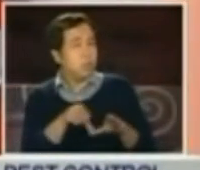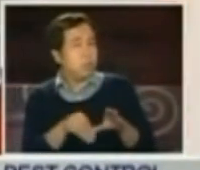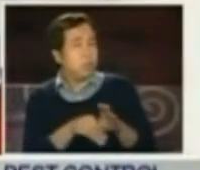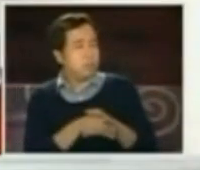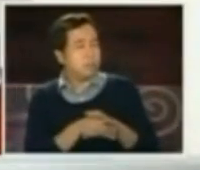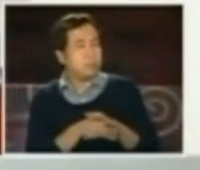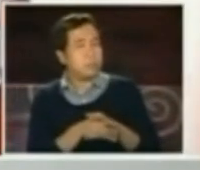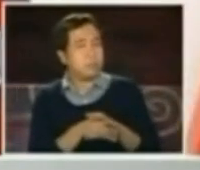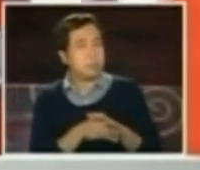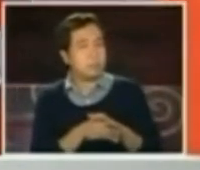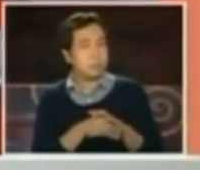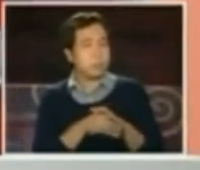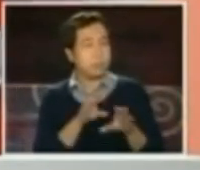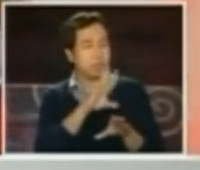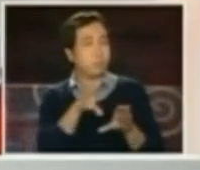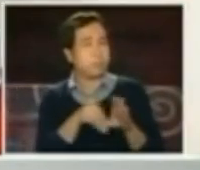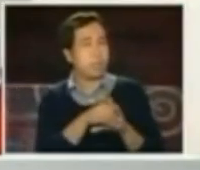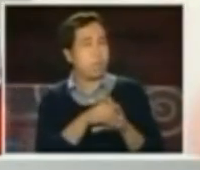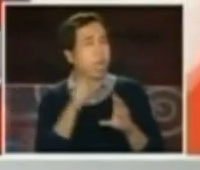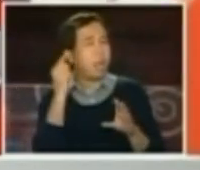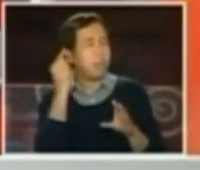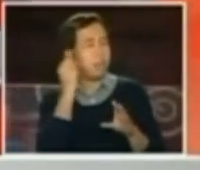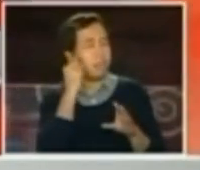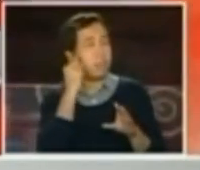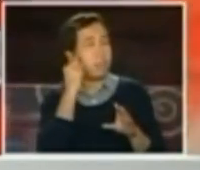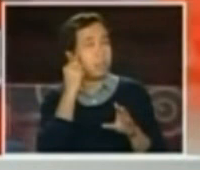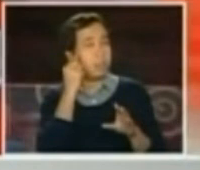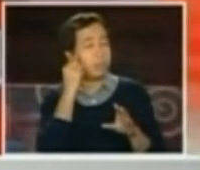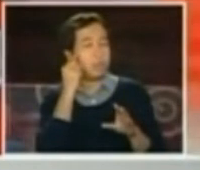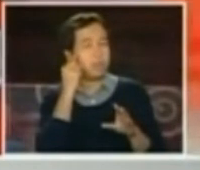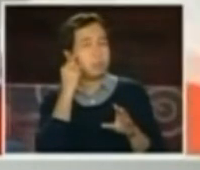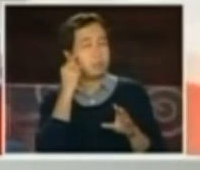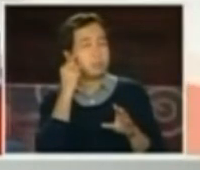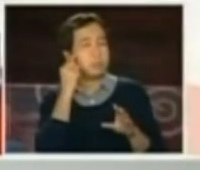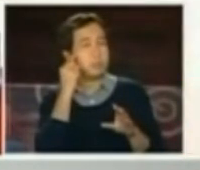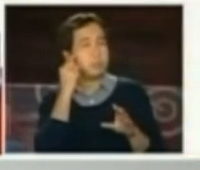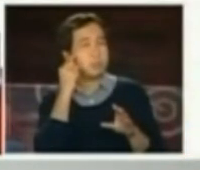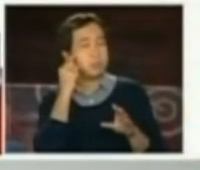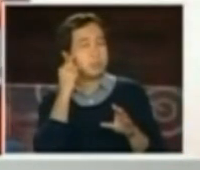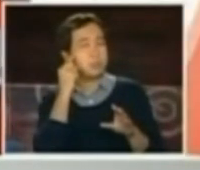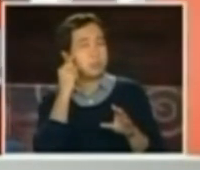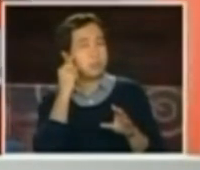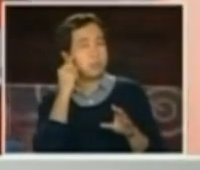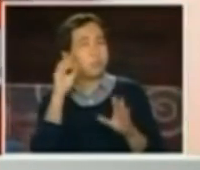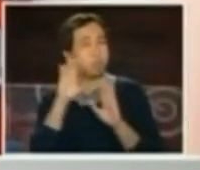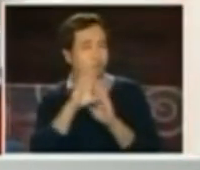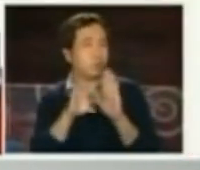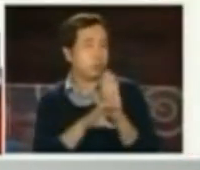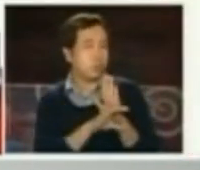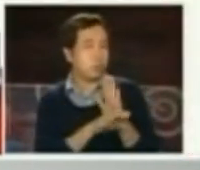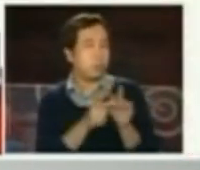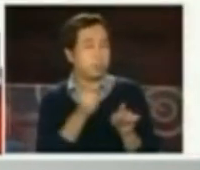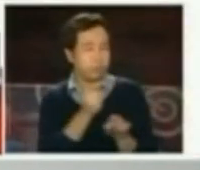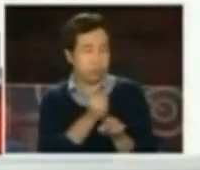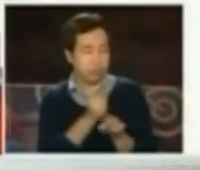institution, I consider it as a sad day for the judiciary. But the Constitution is alive,